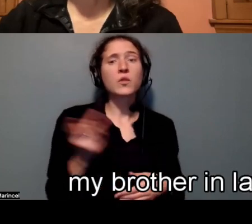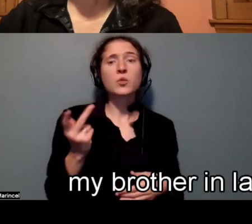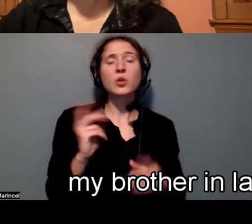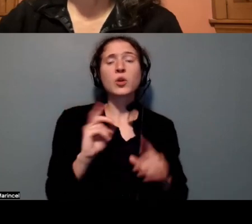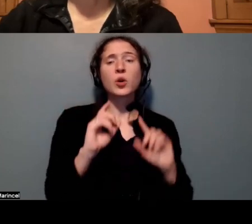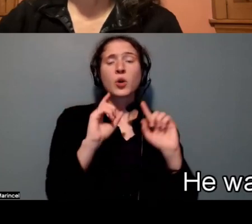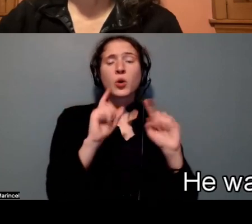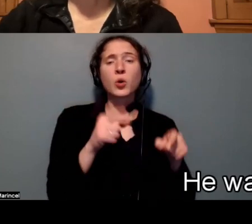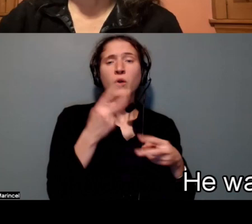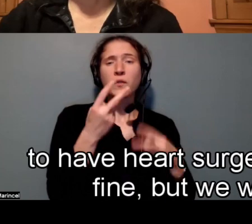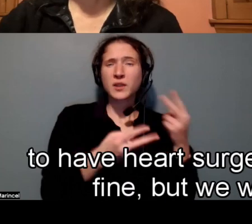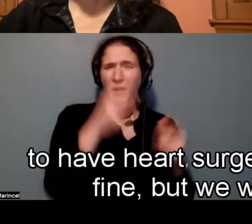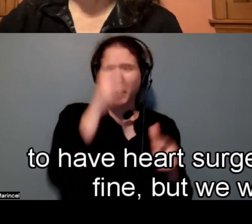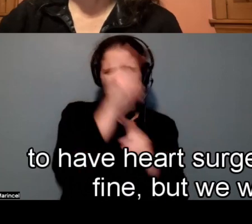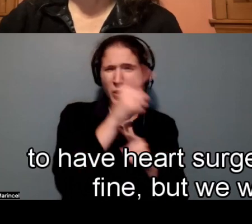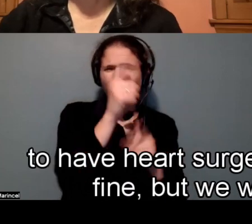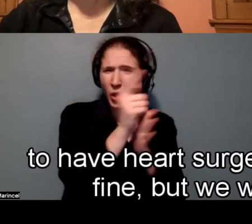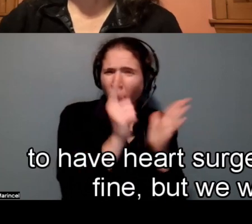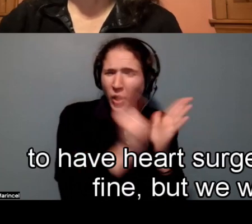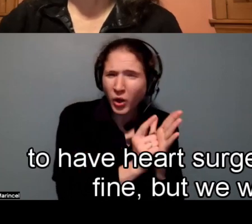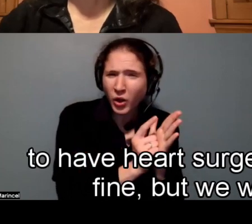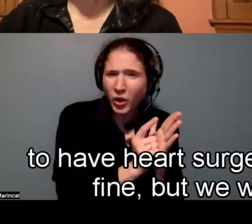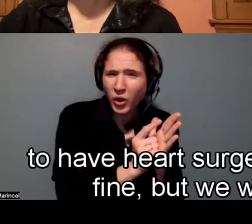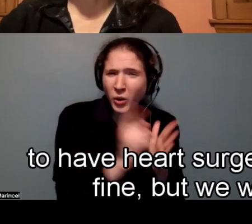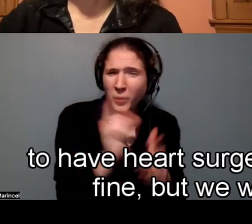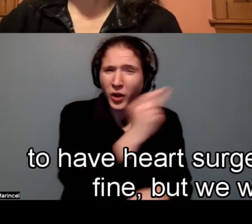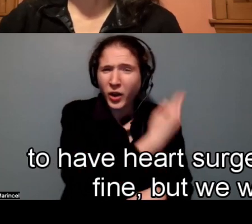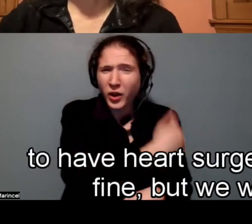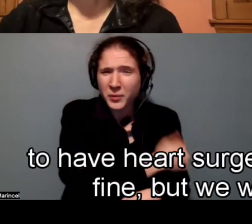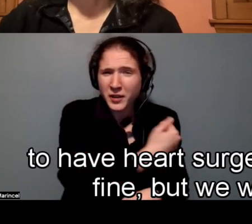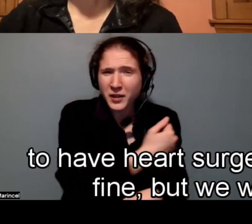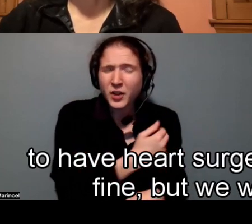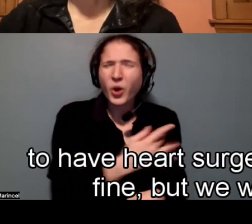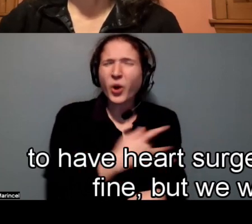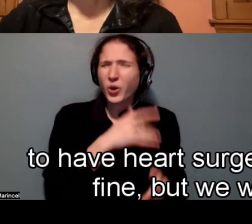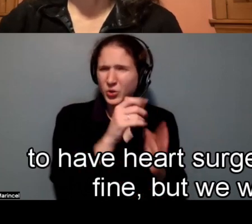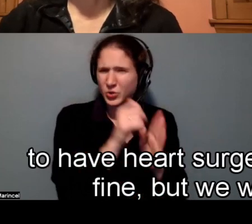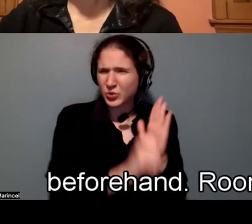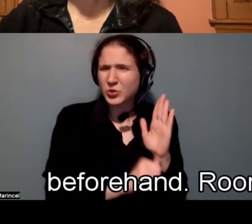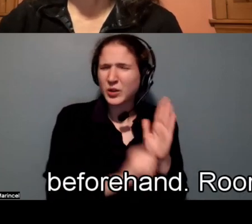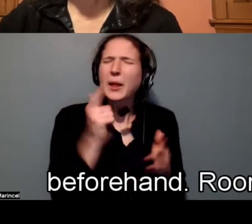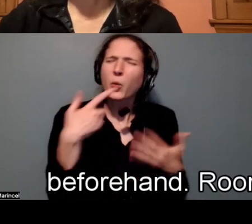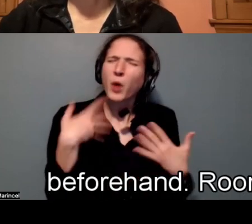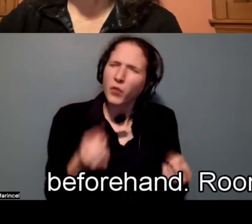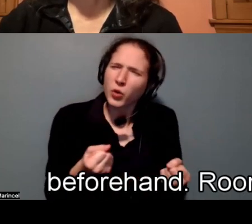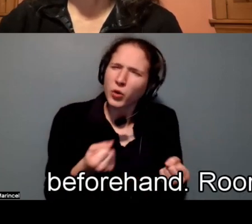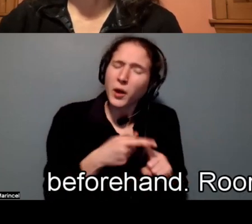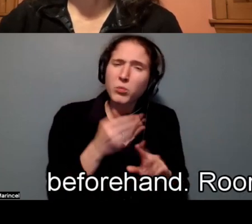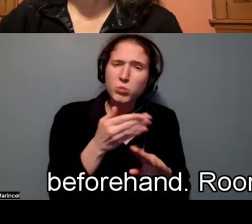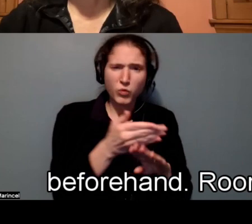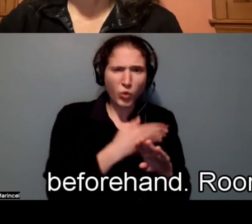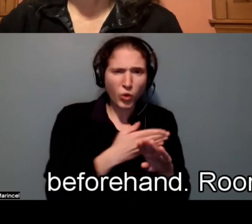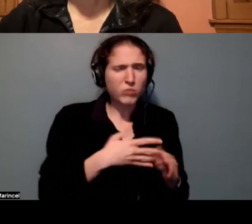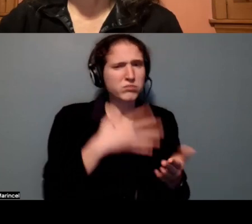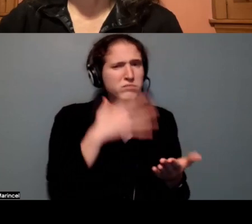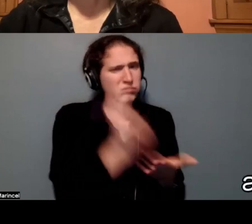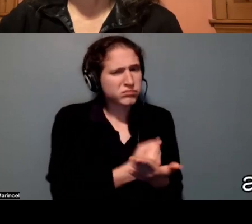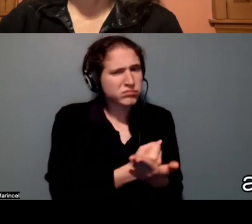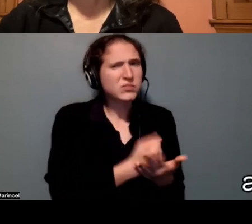brother-in-law in the hospital. He was about to have heart surgery, which turned out fine, but we went to visit him beforehand, room with another